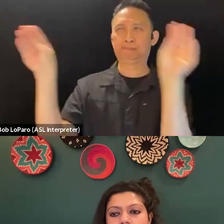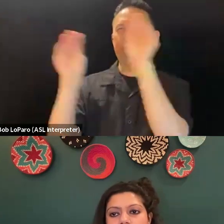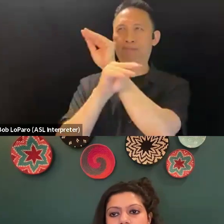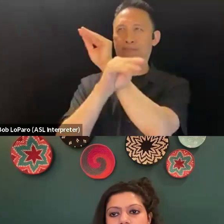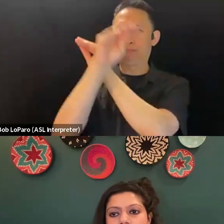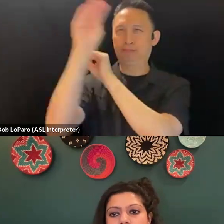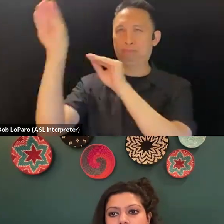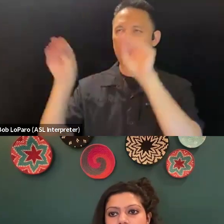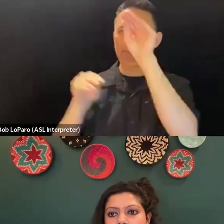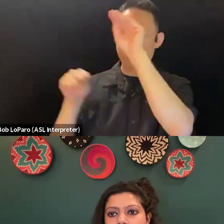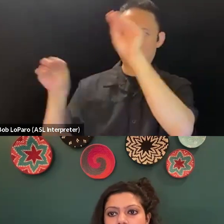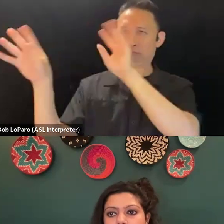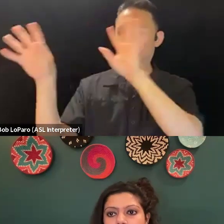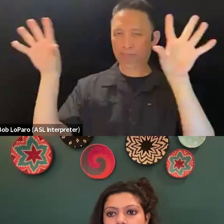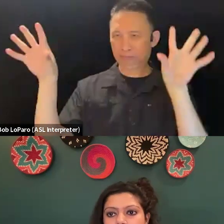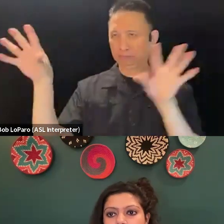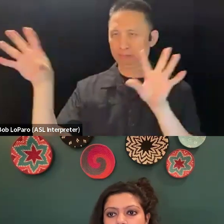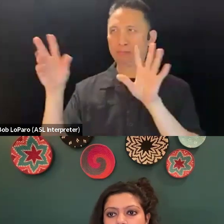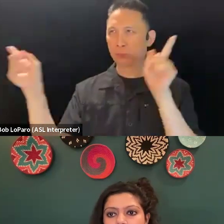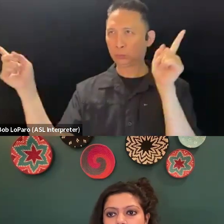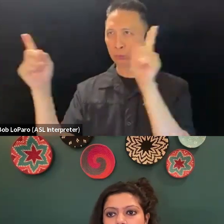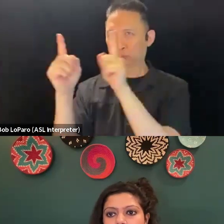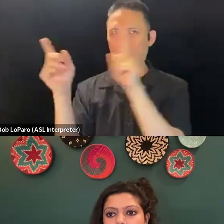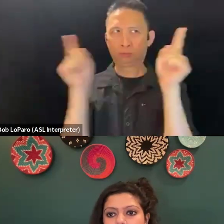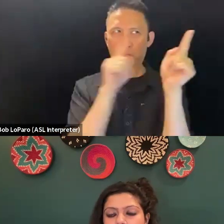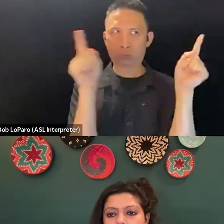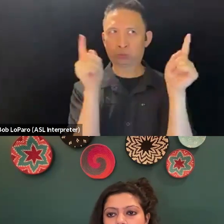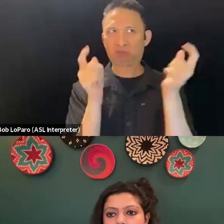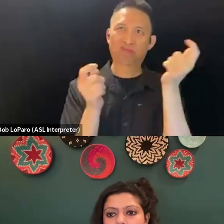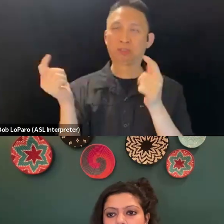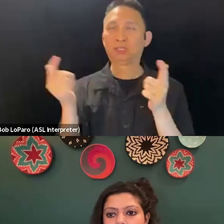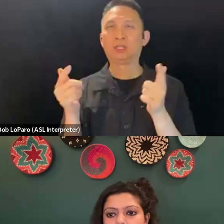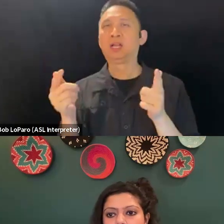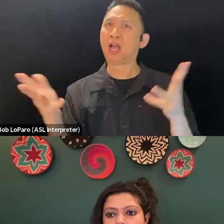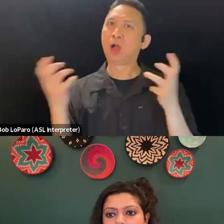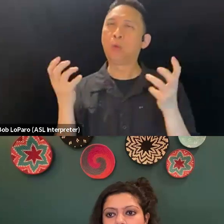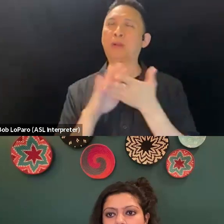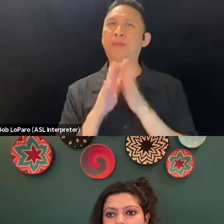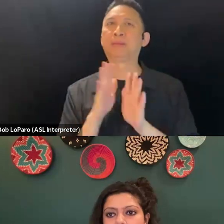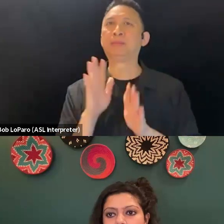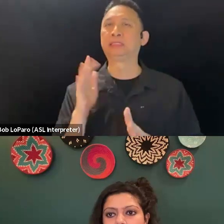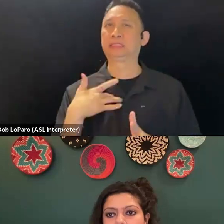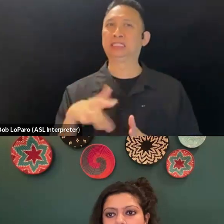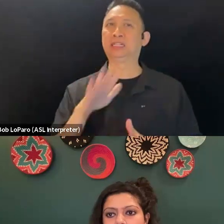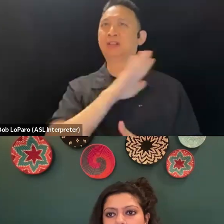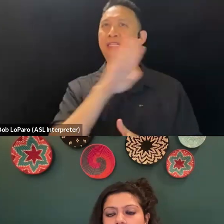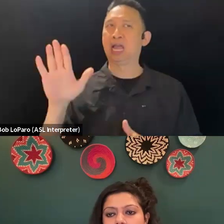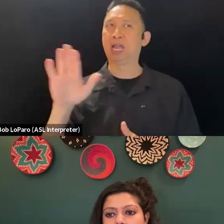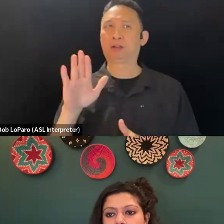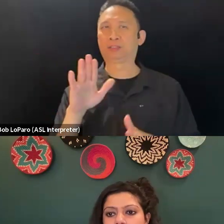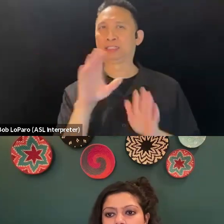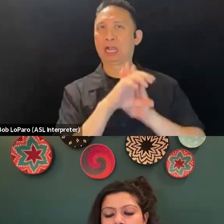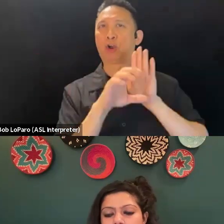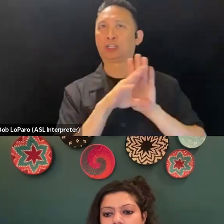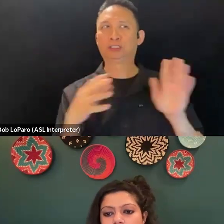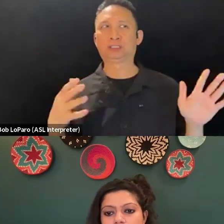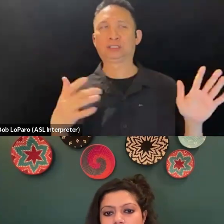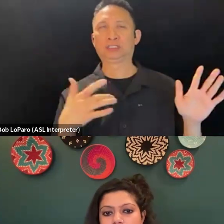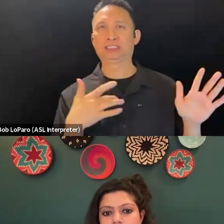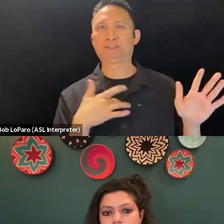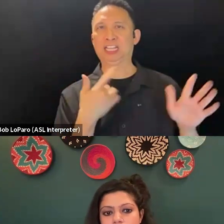add to this. Oh, I will let Shaunak start. Um, my only, like, the first thing is that I don't